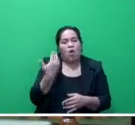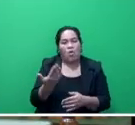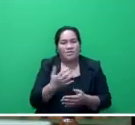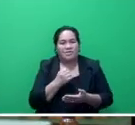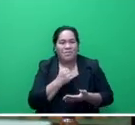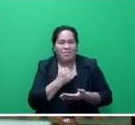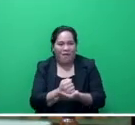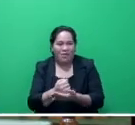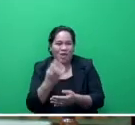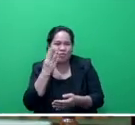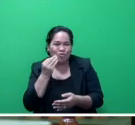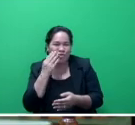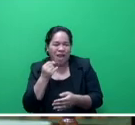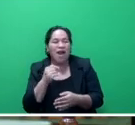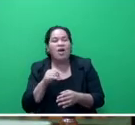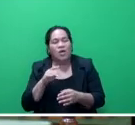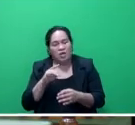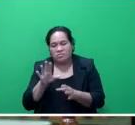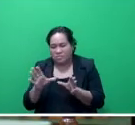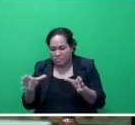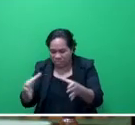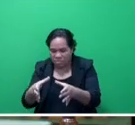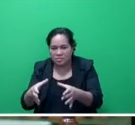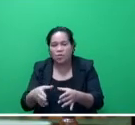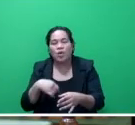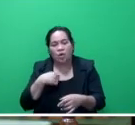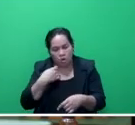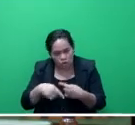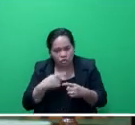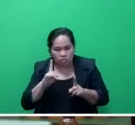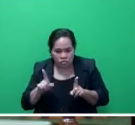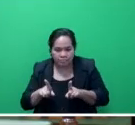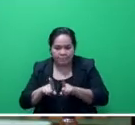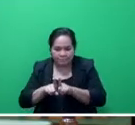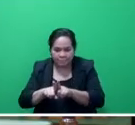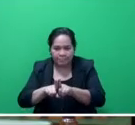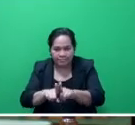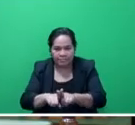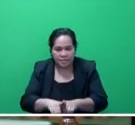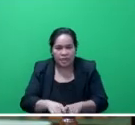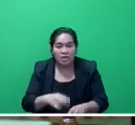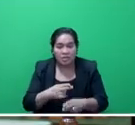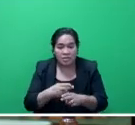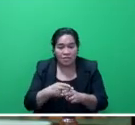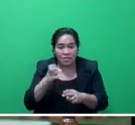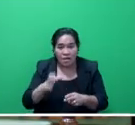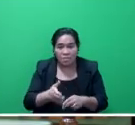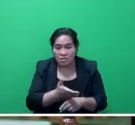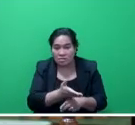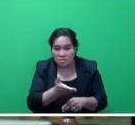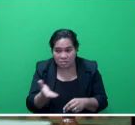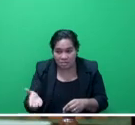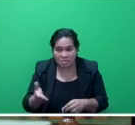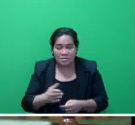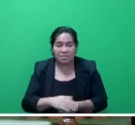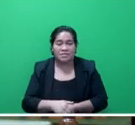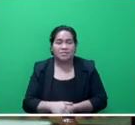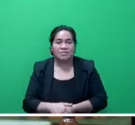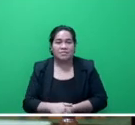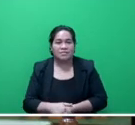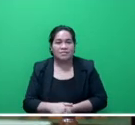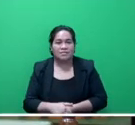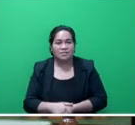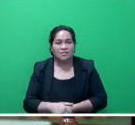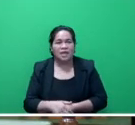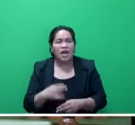will. We also thank our cane farmers and all the industry stakeholders who did not succumb to the self-interested call for a boycott. Our